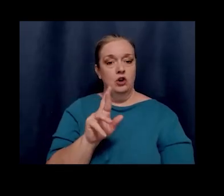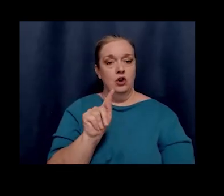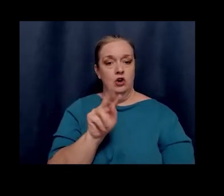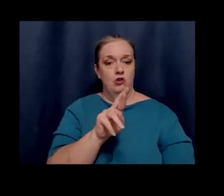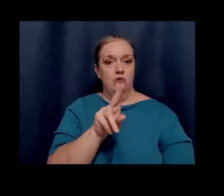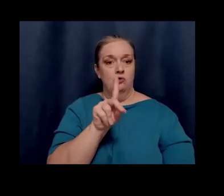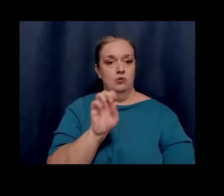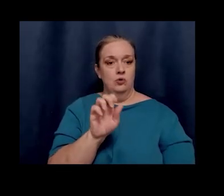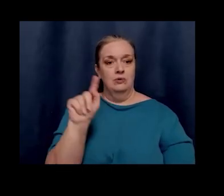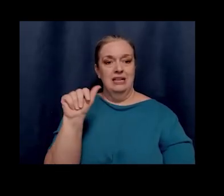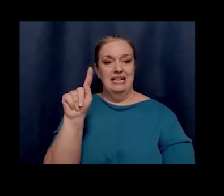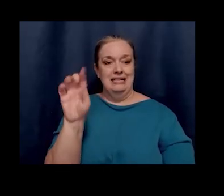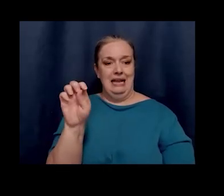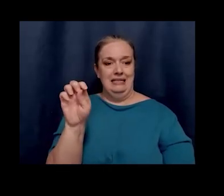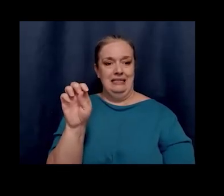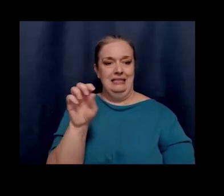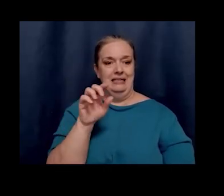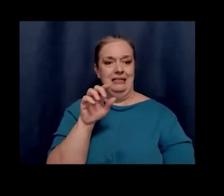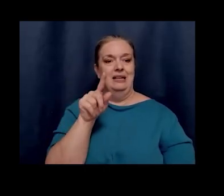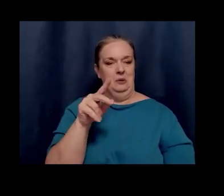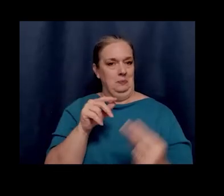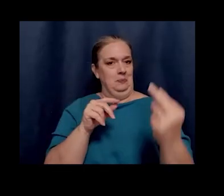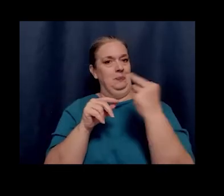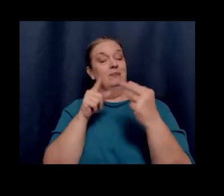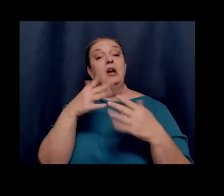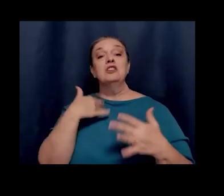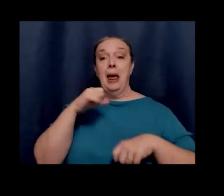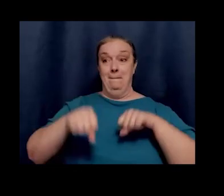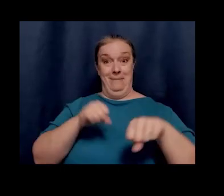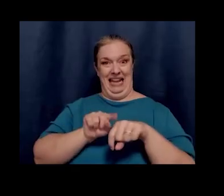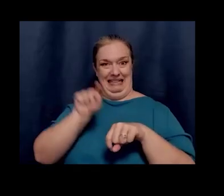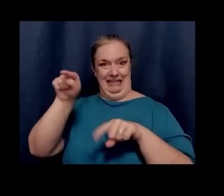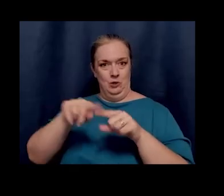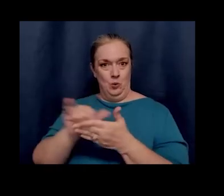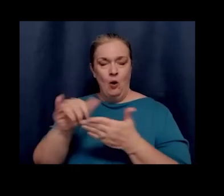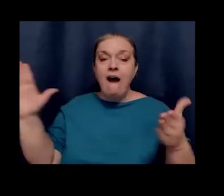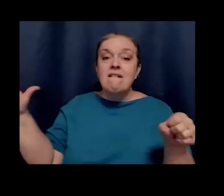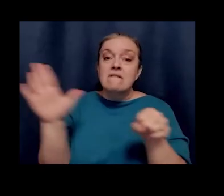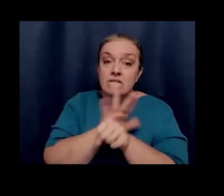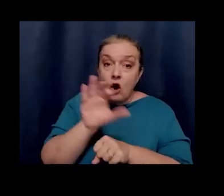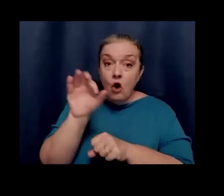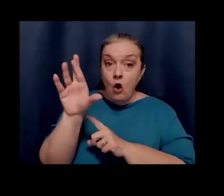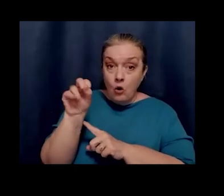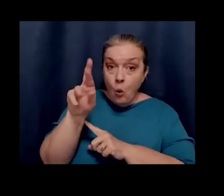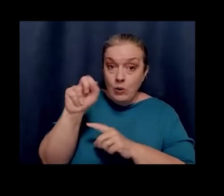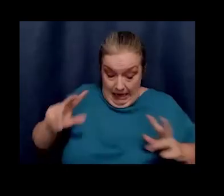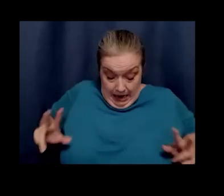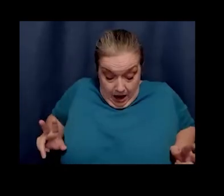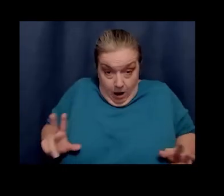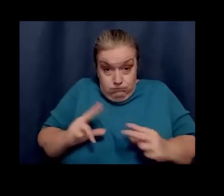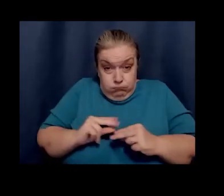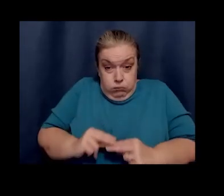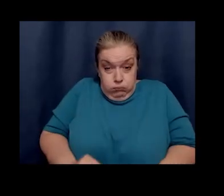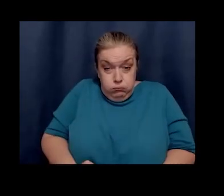us. She rode a bicycle into nearby New York City in a full corset with pounds